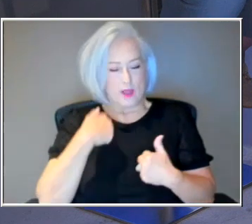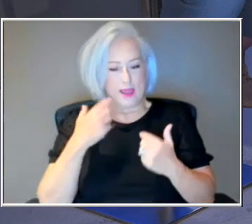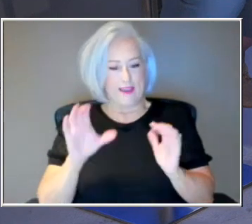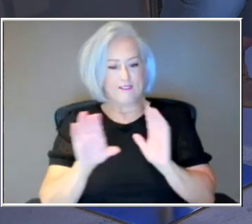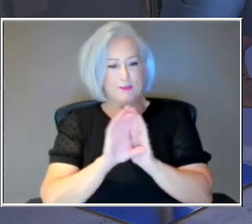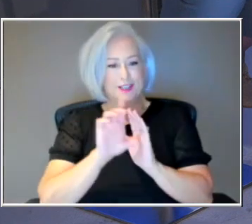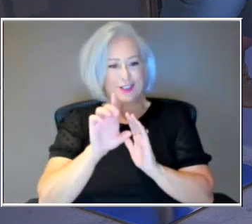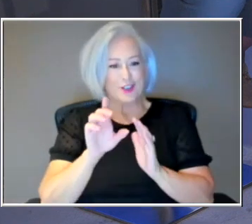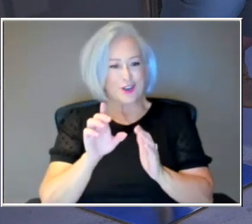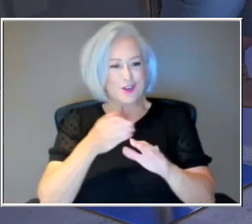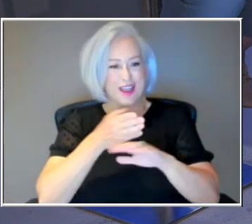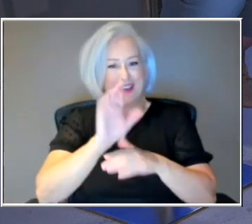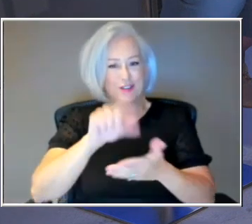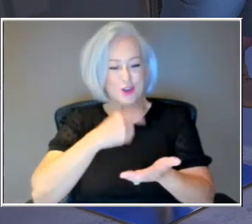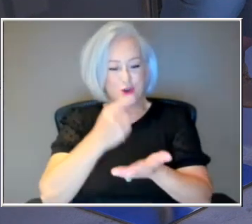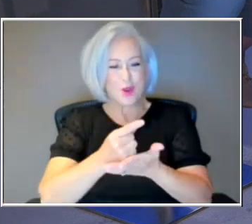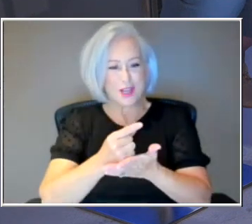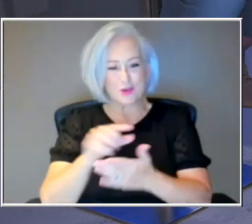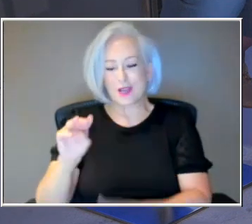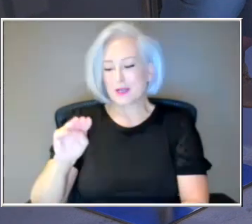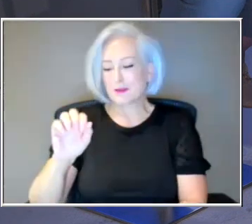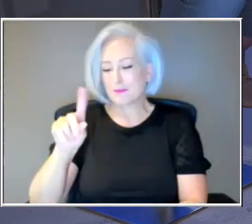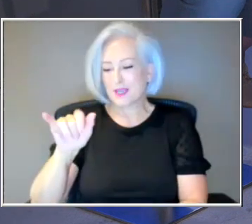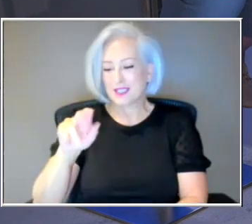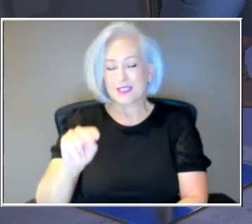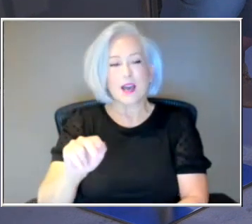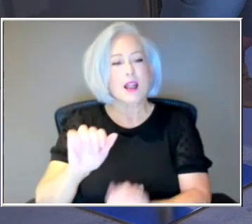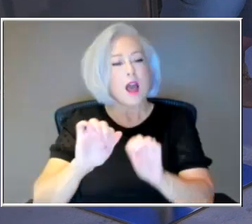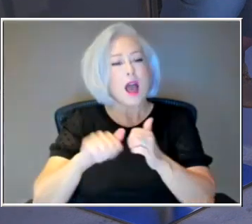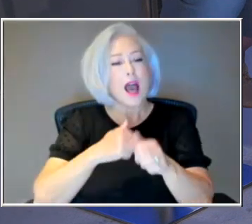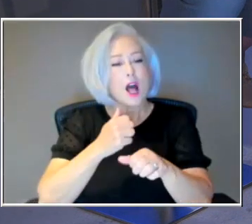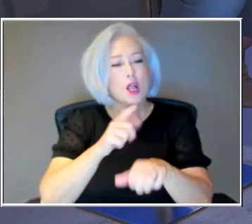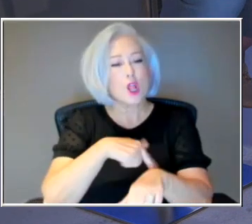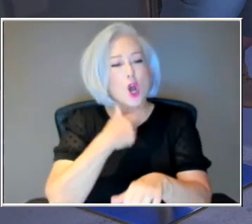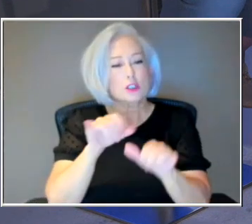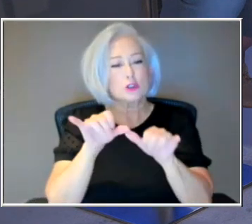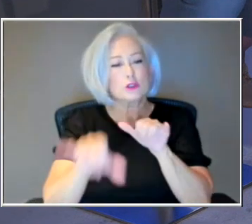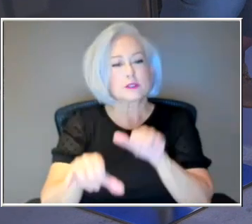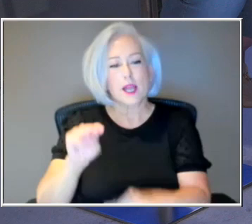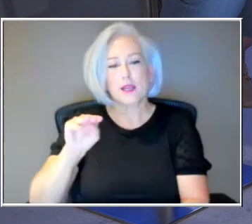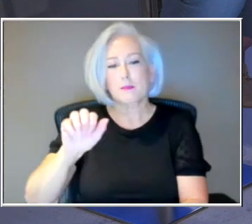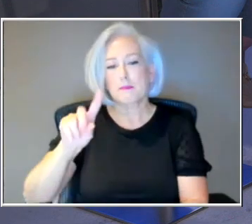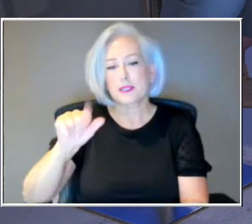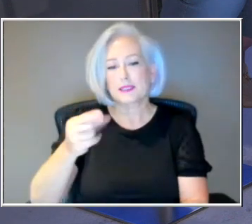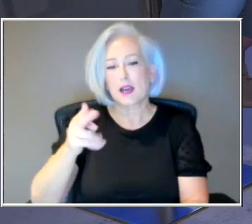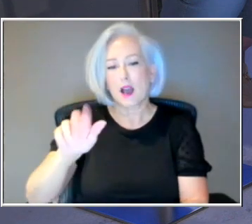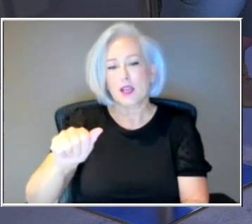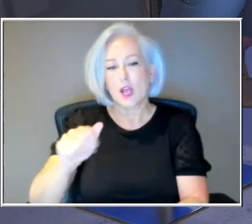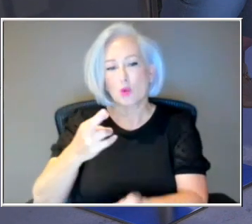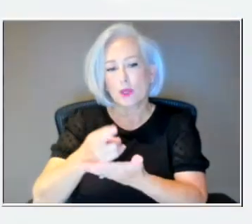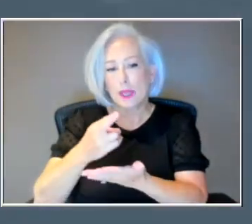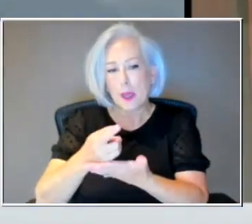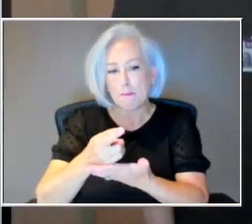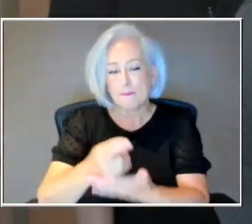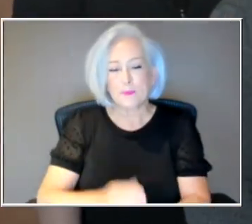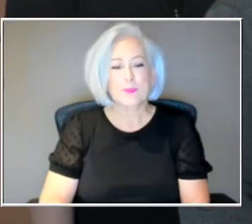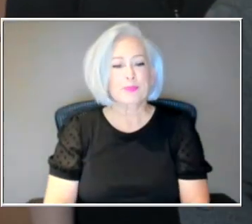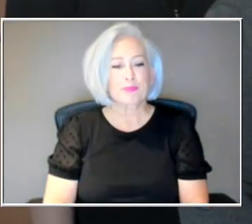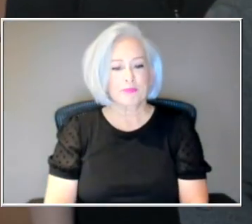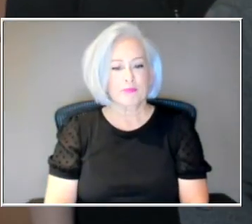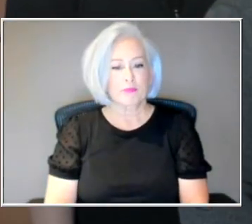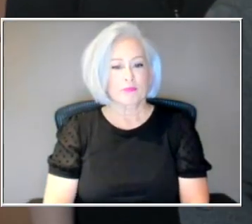from Madonna. So how long were you there? What was that experience like? I was at Madonna for